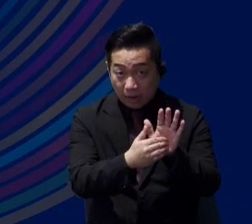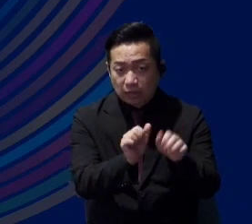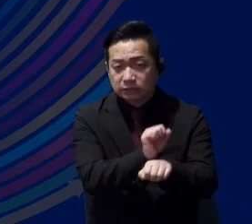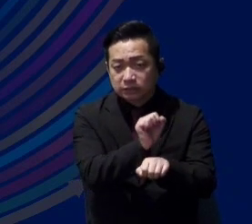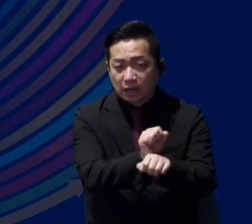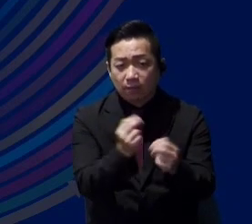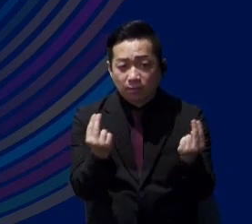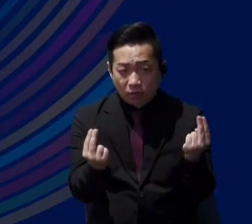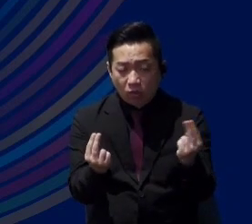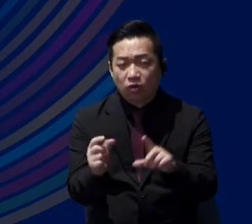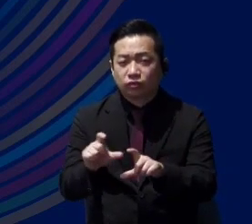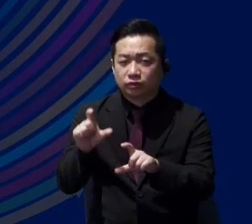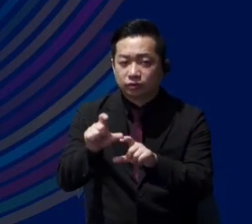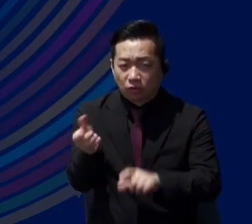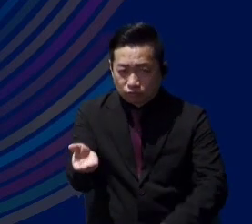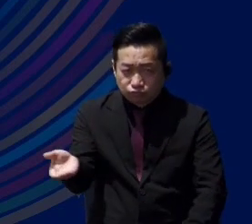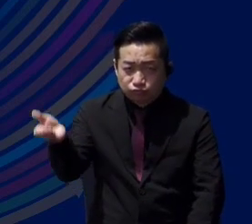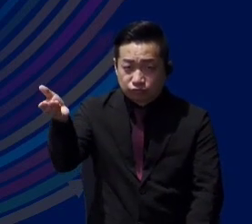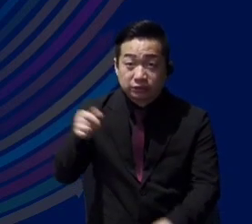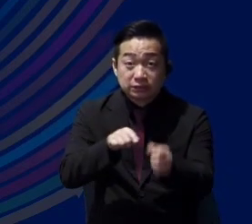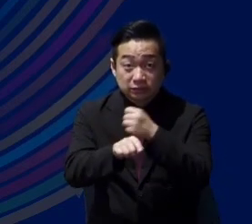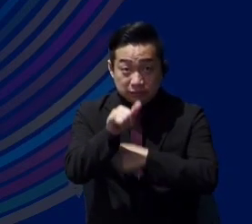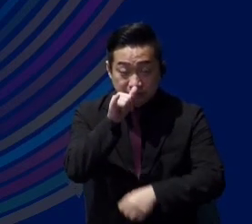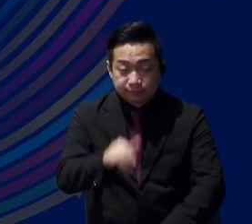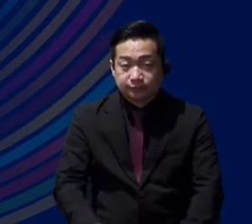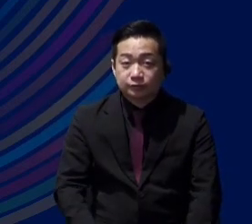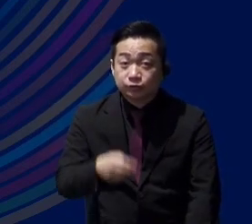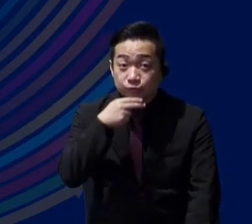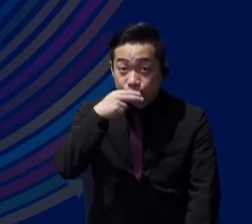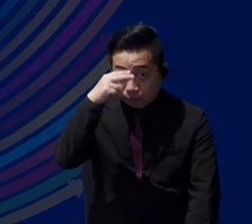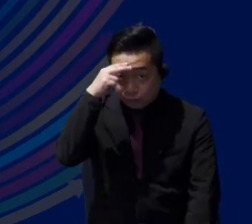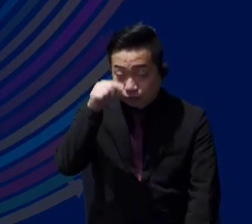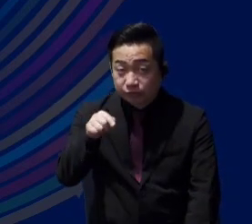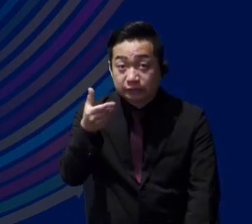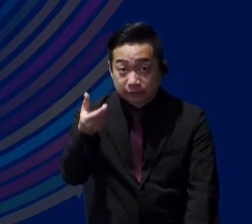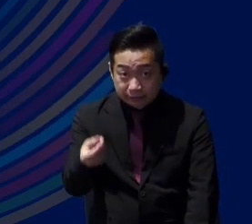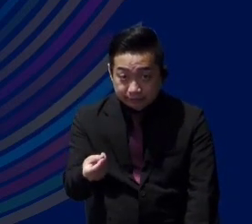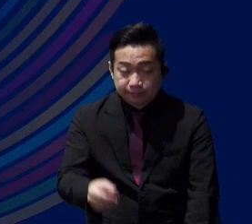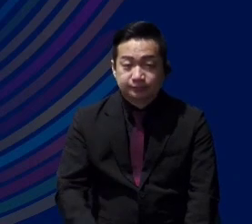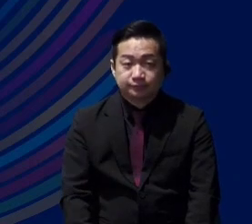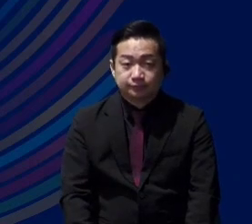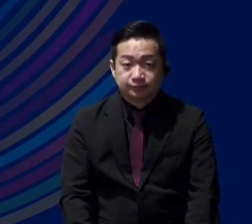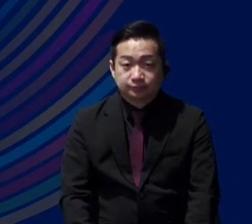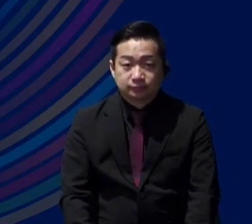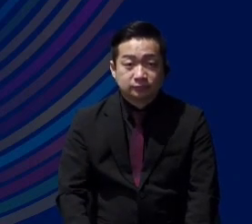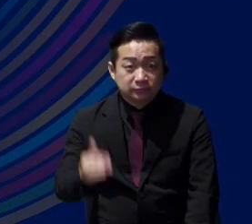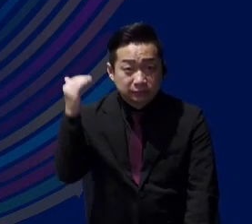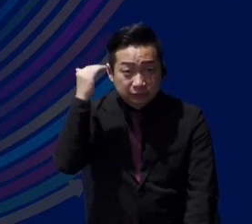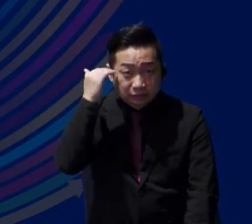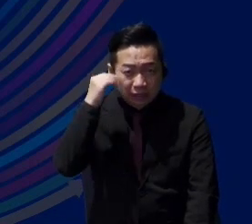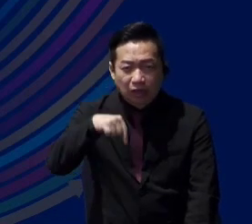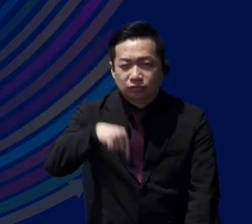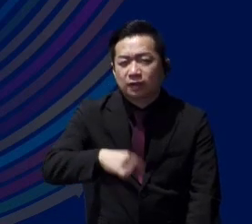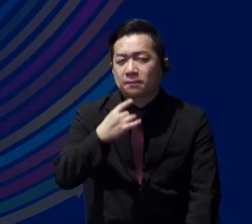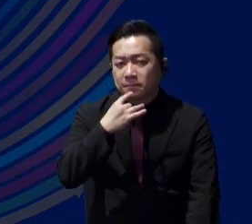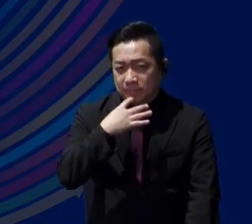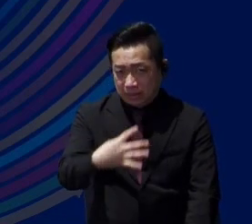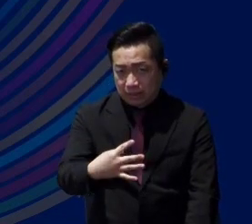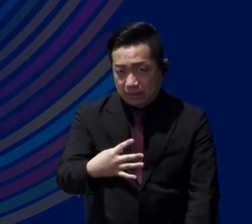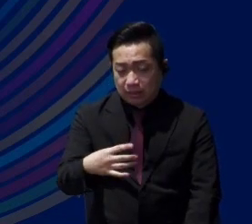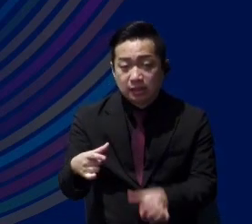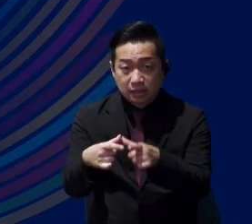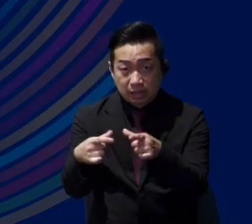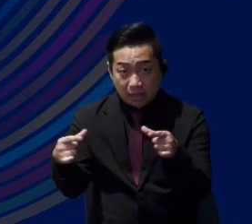But alcohol is just for you. Japanese and Singaporean